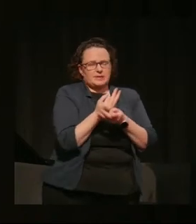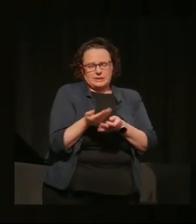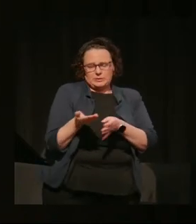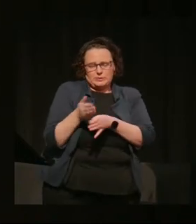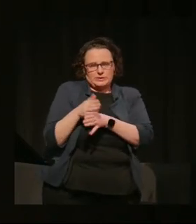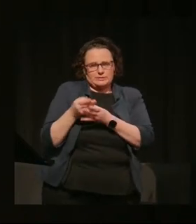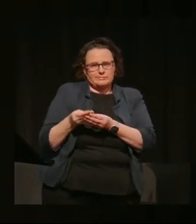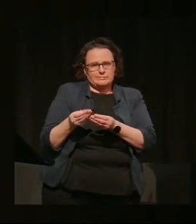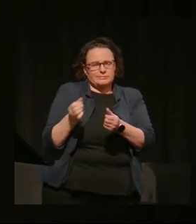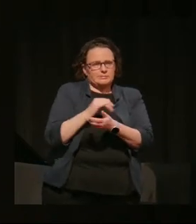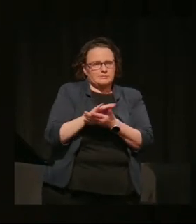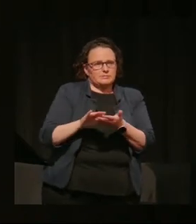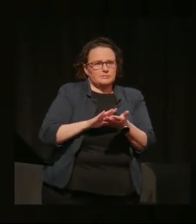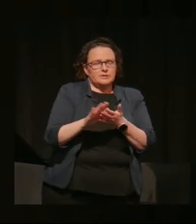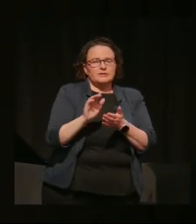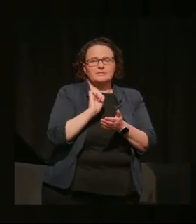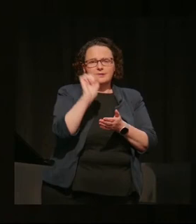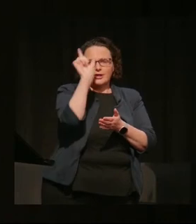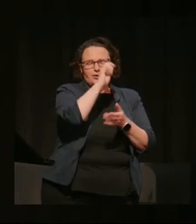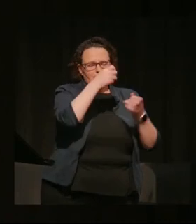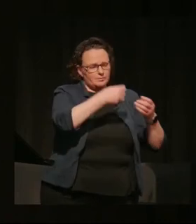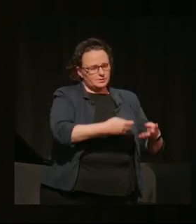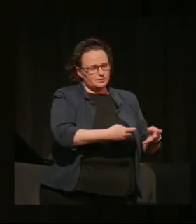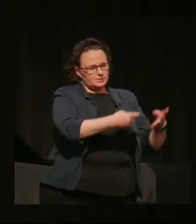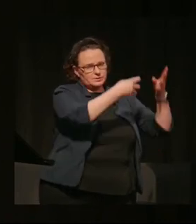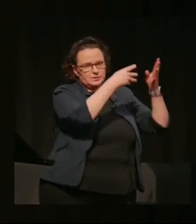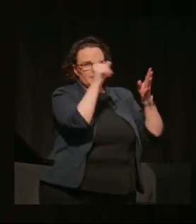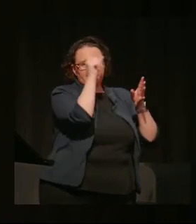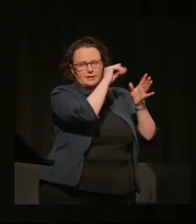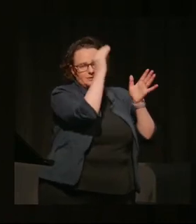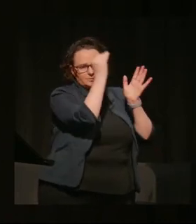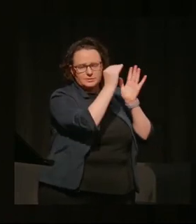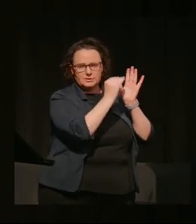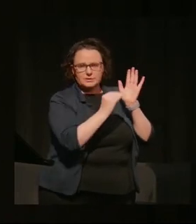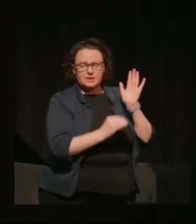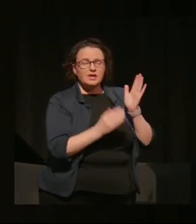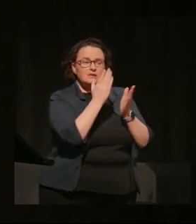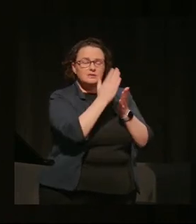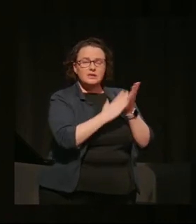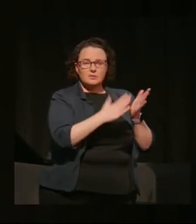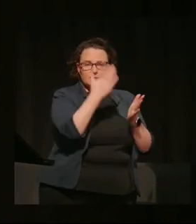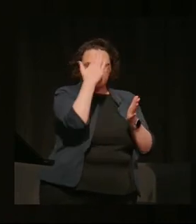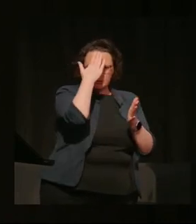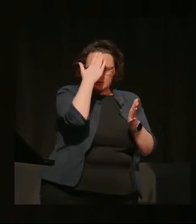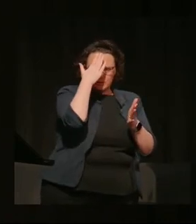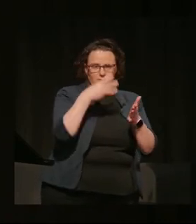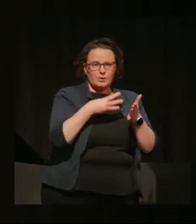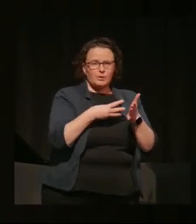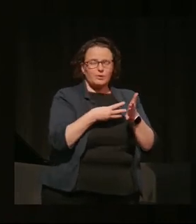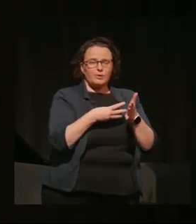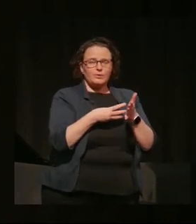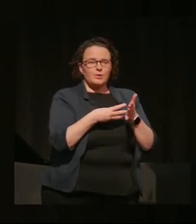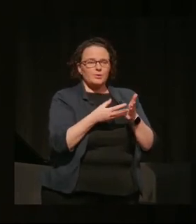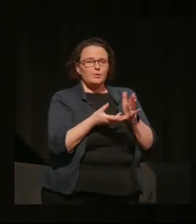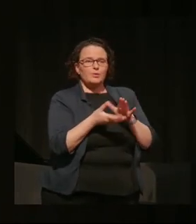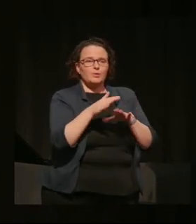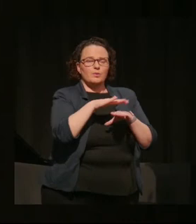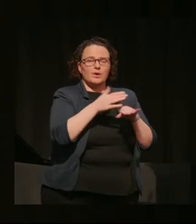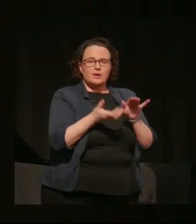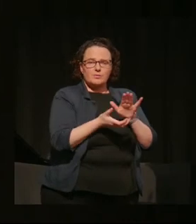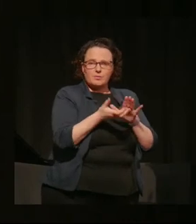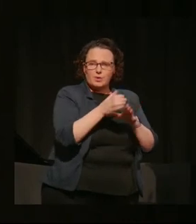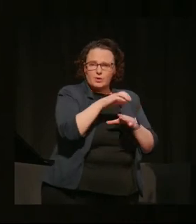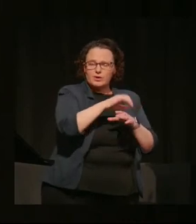whose names we have included in the scroll of names. For some of them, we know the place of birth, their country of